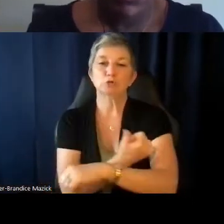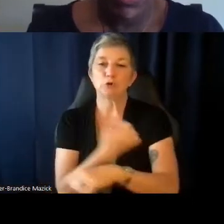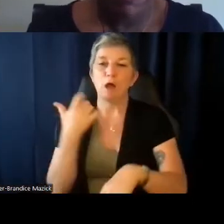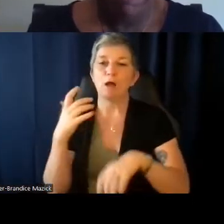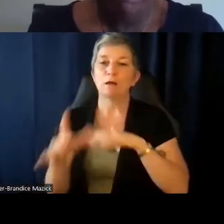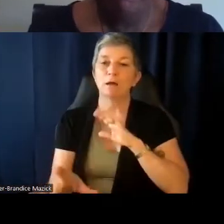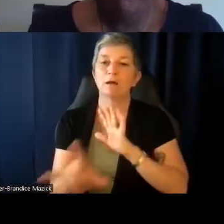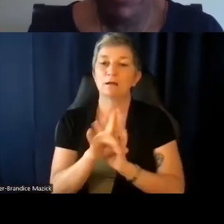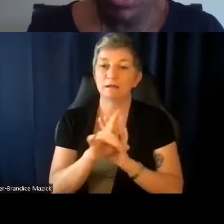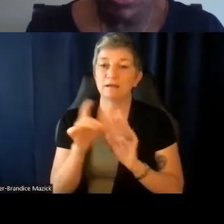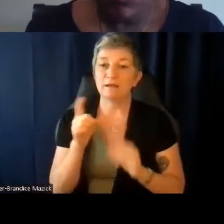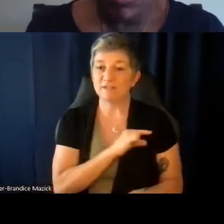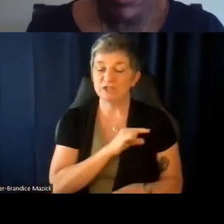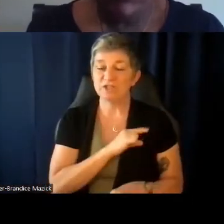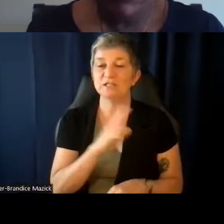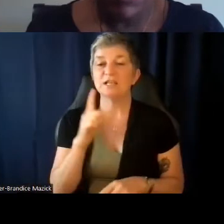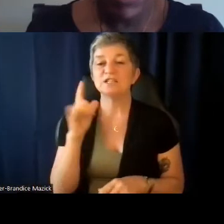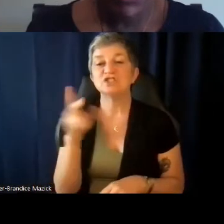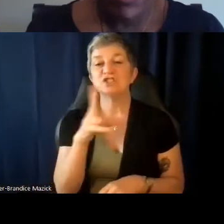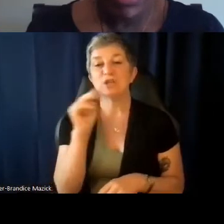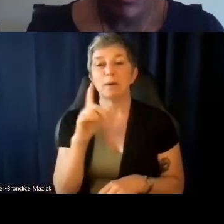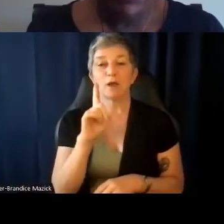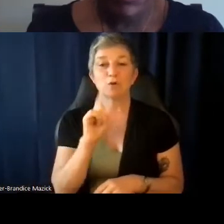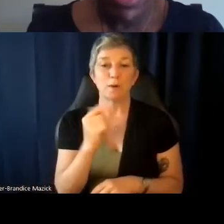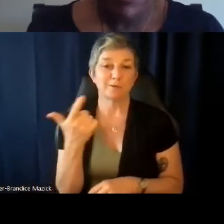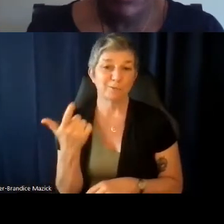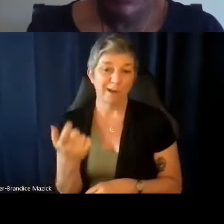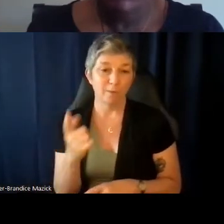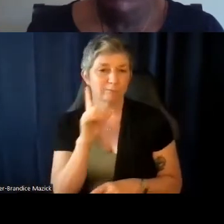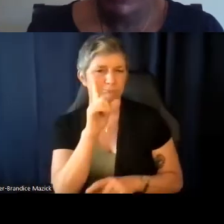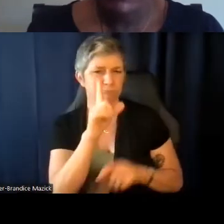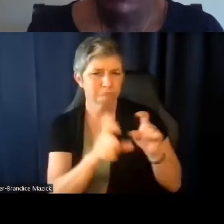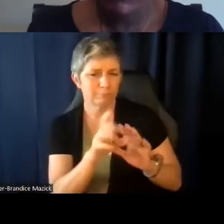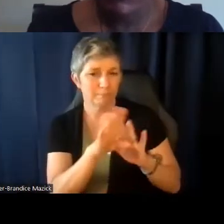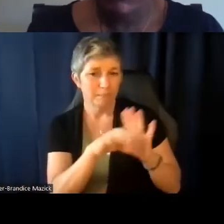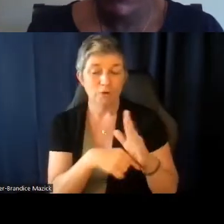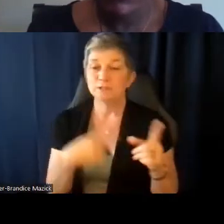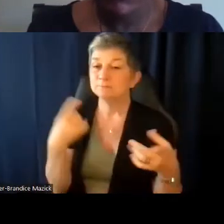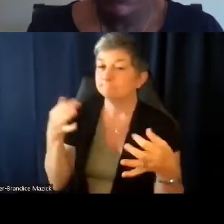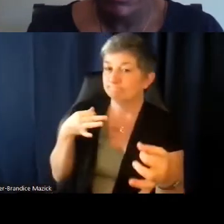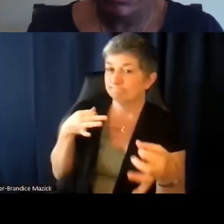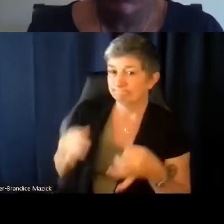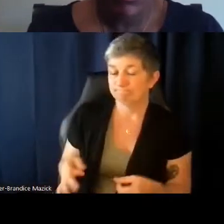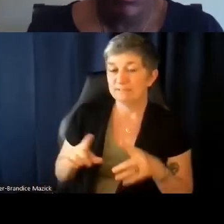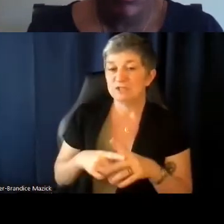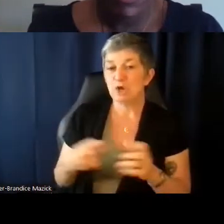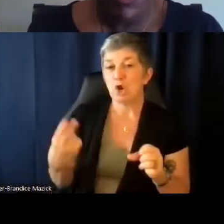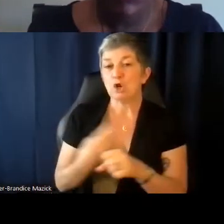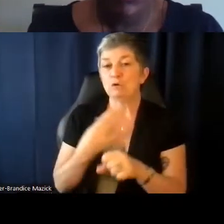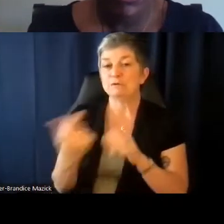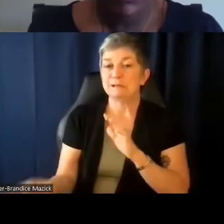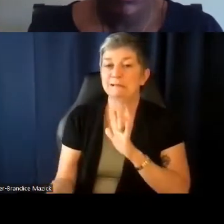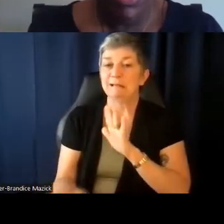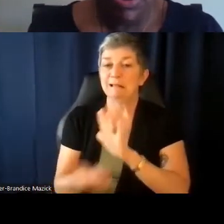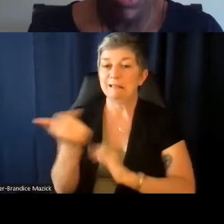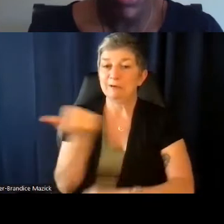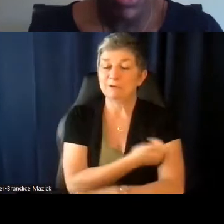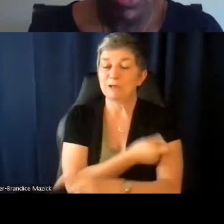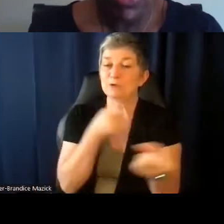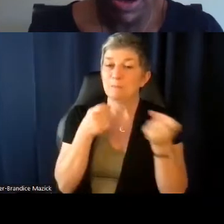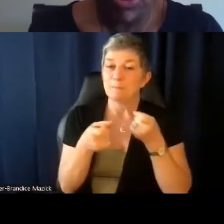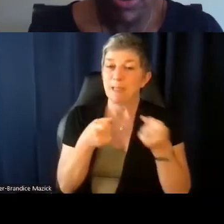January 2021. When questioned about her background, the applicant explains that she started using illegal drugs to manage